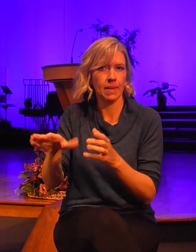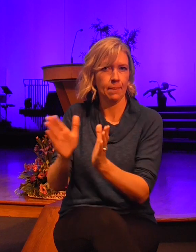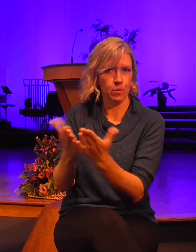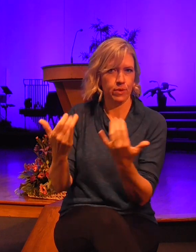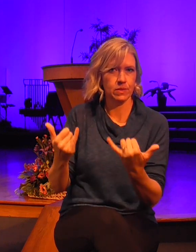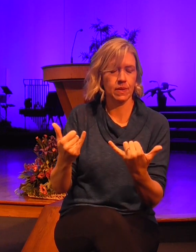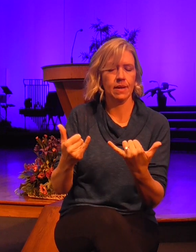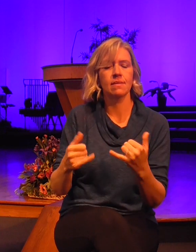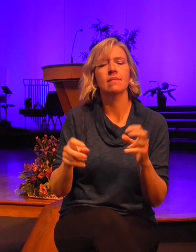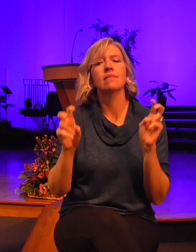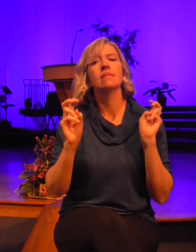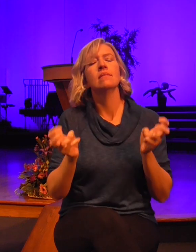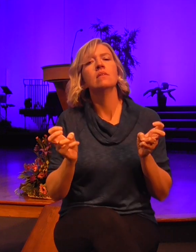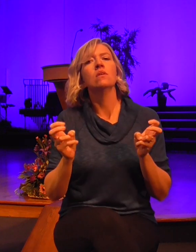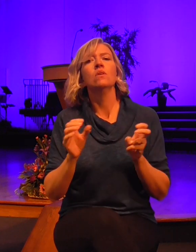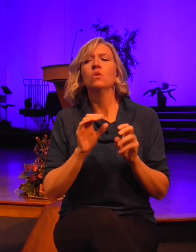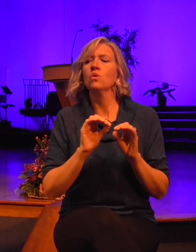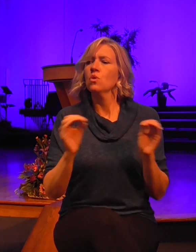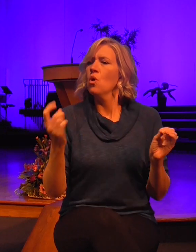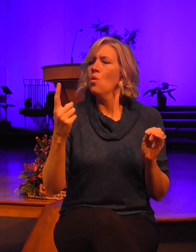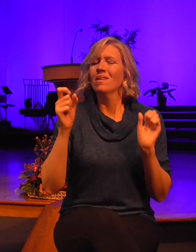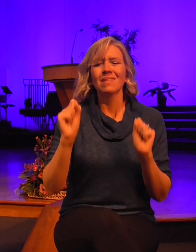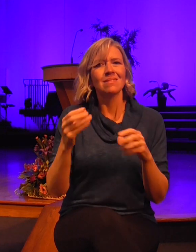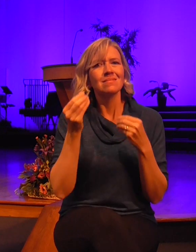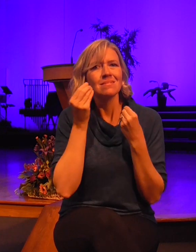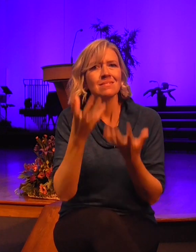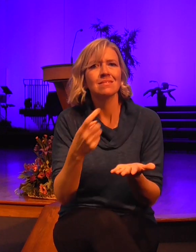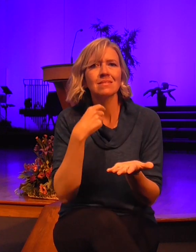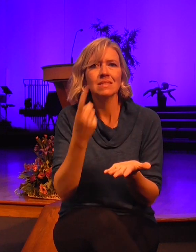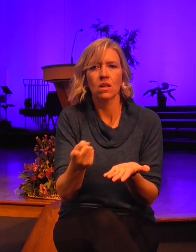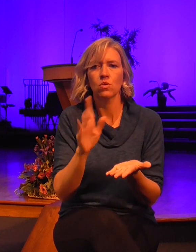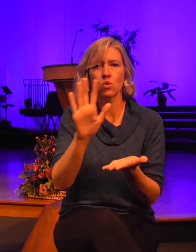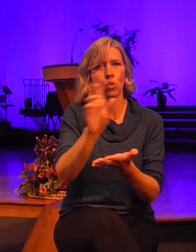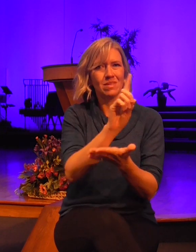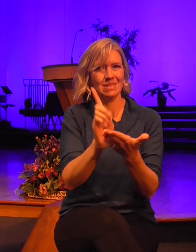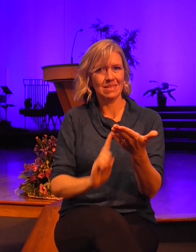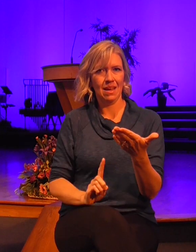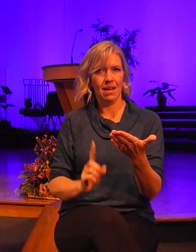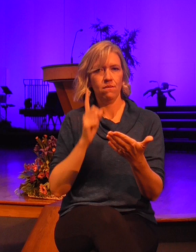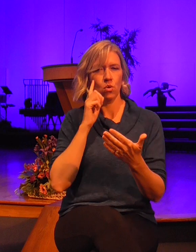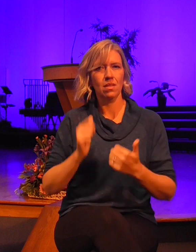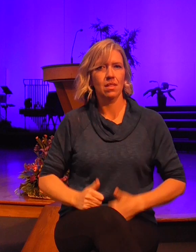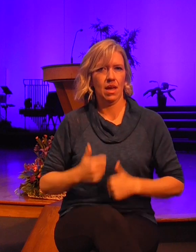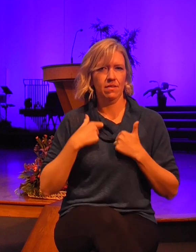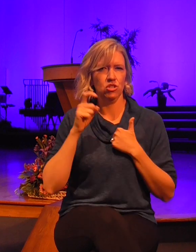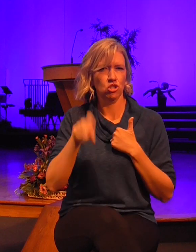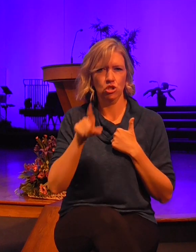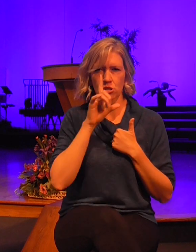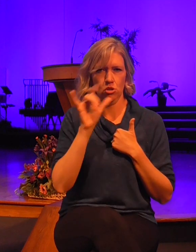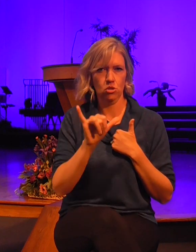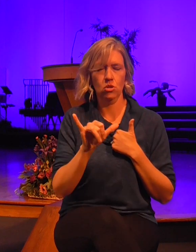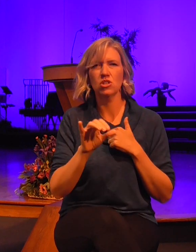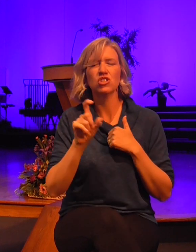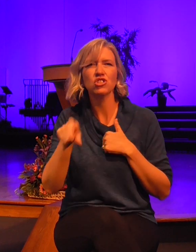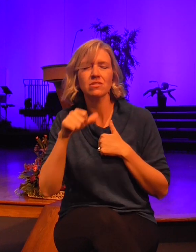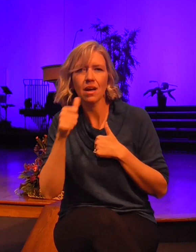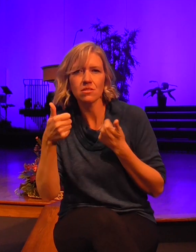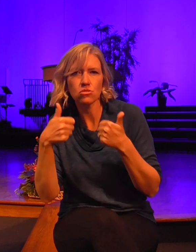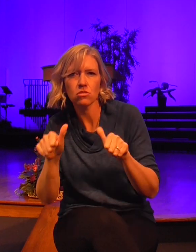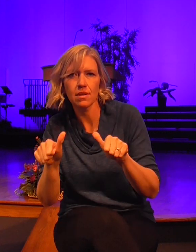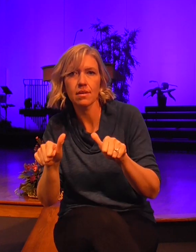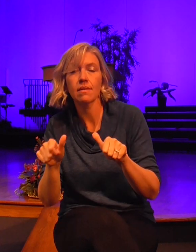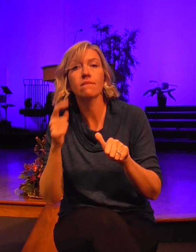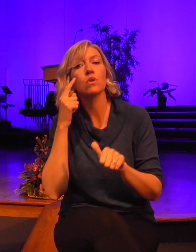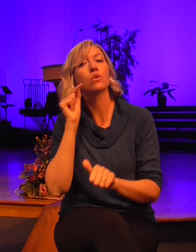share, "No one can tell you what your new design for living should be, nor should anyone attempt to. This is for you